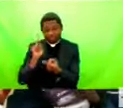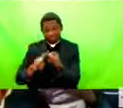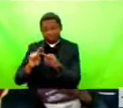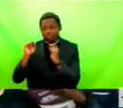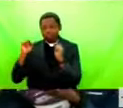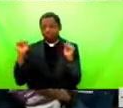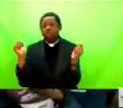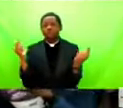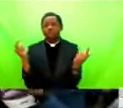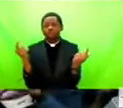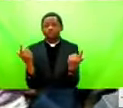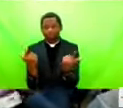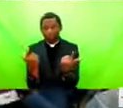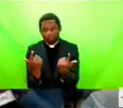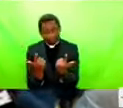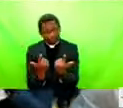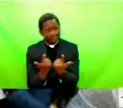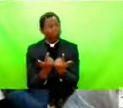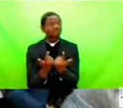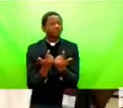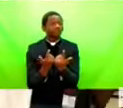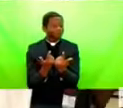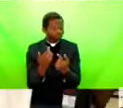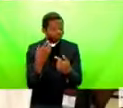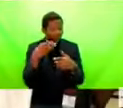to all. Into the world we go.